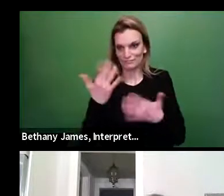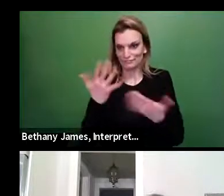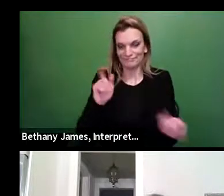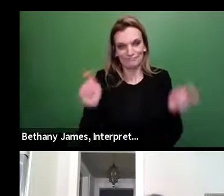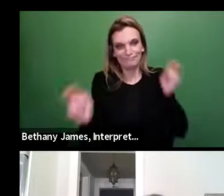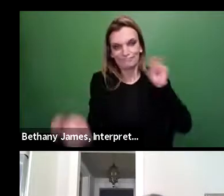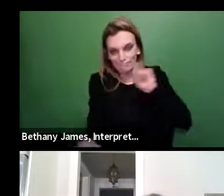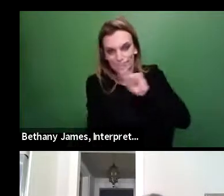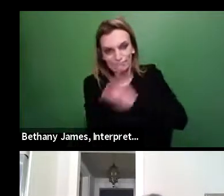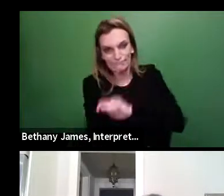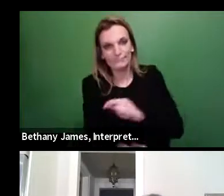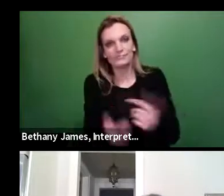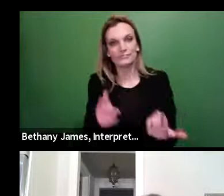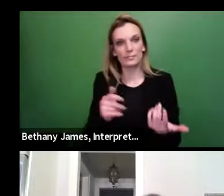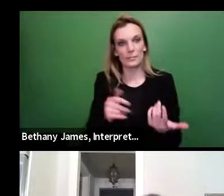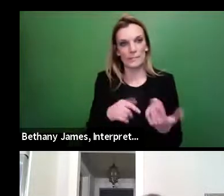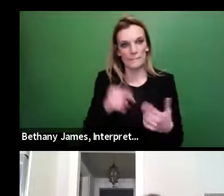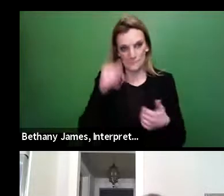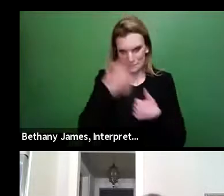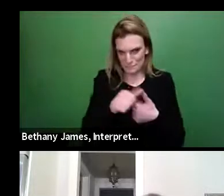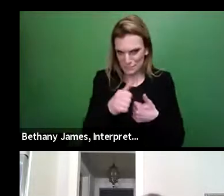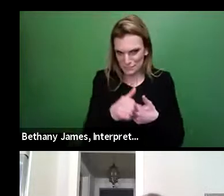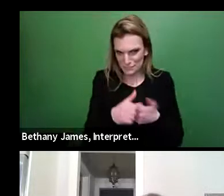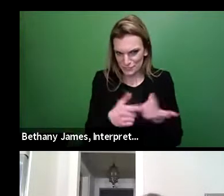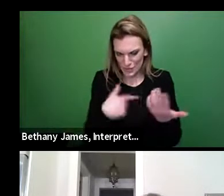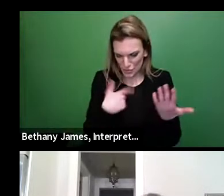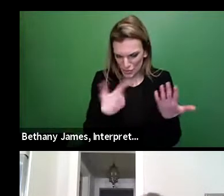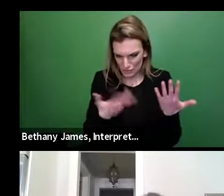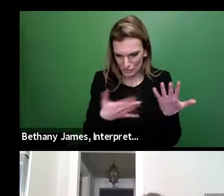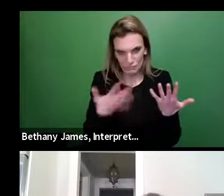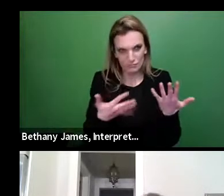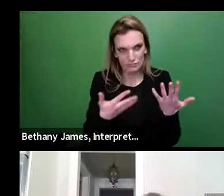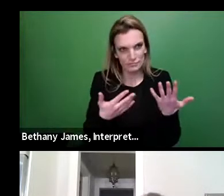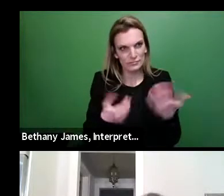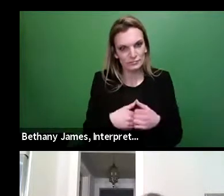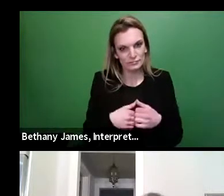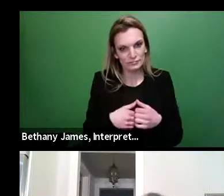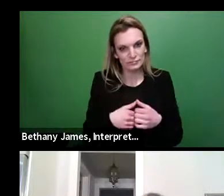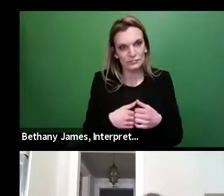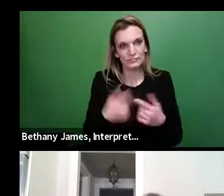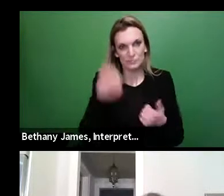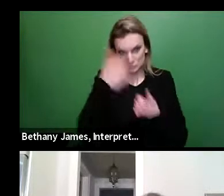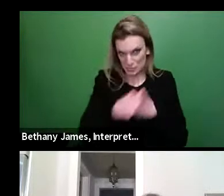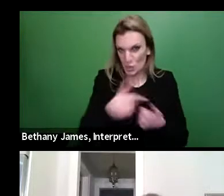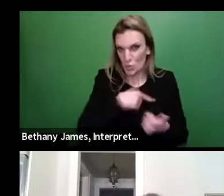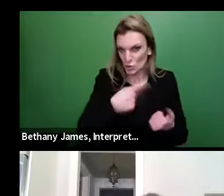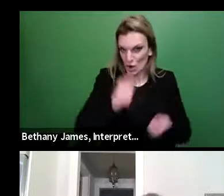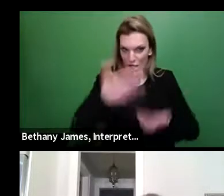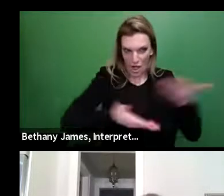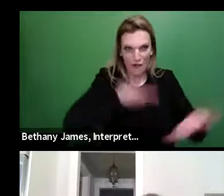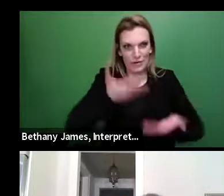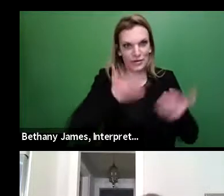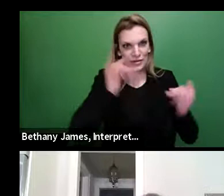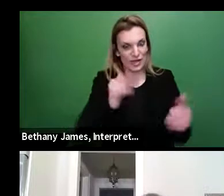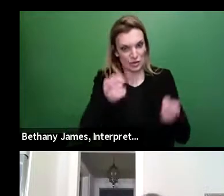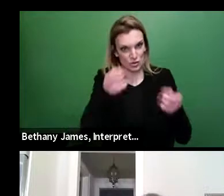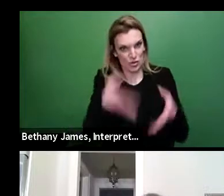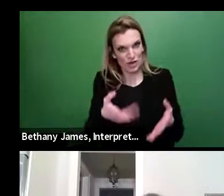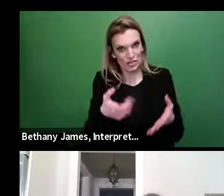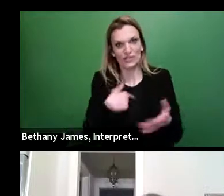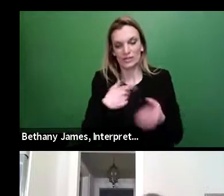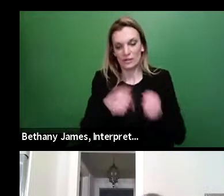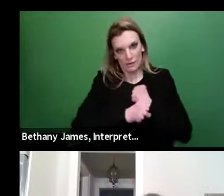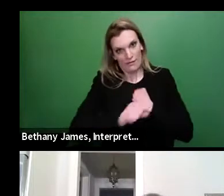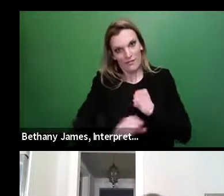us two or three, I lost track of how many rounds to actually get our director. I was very pleased to be part of